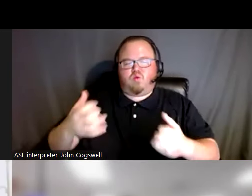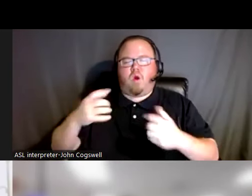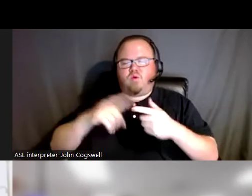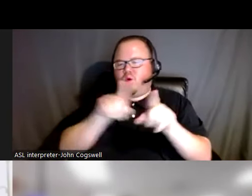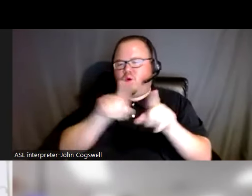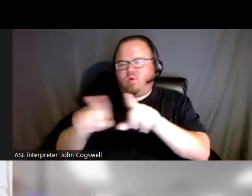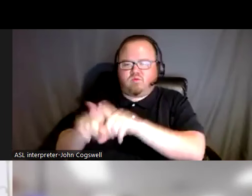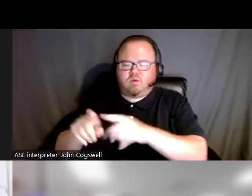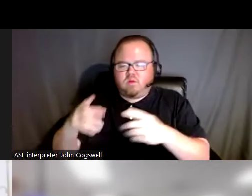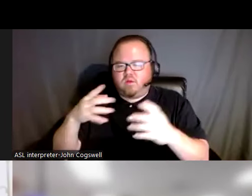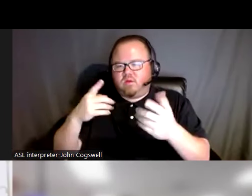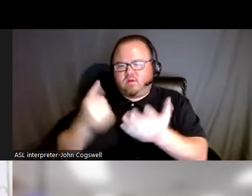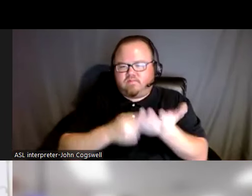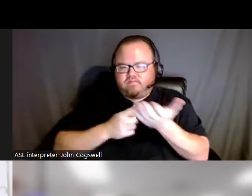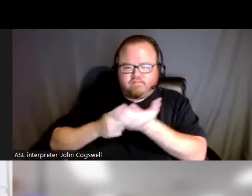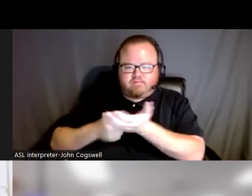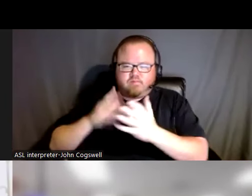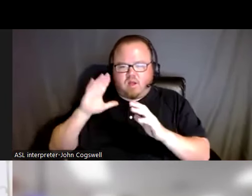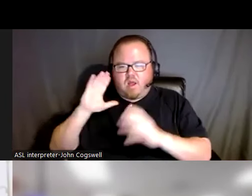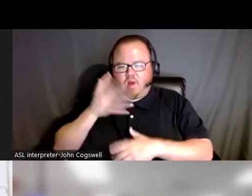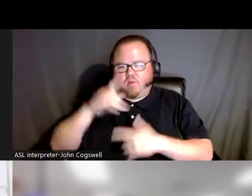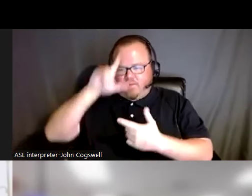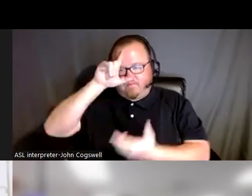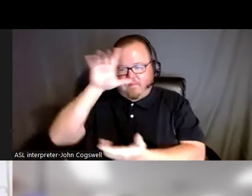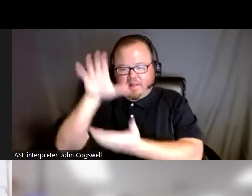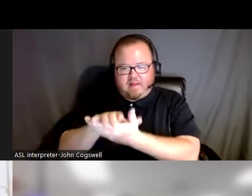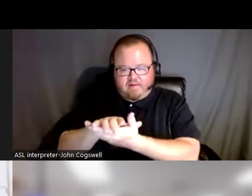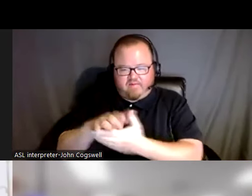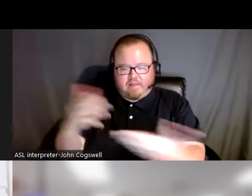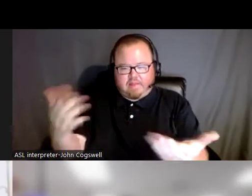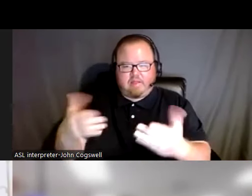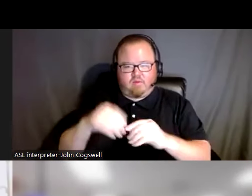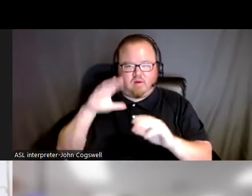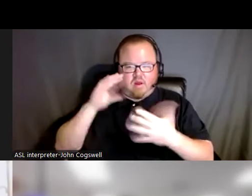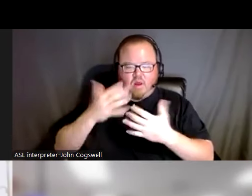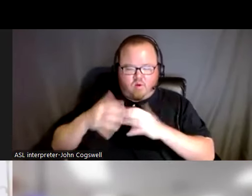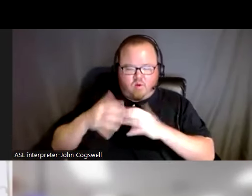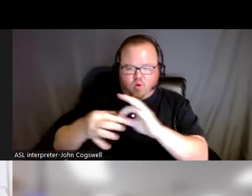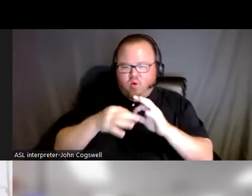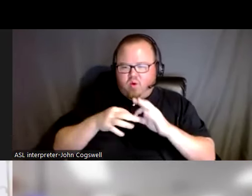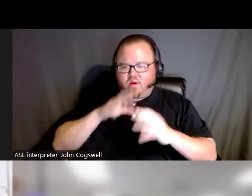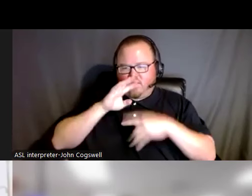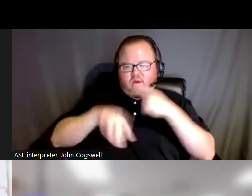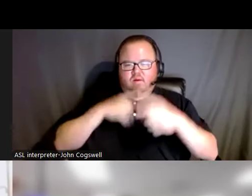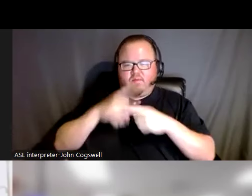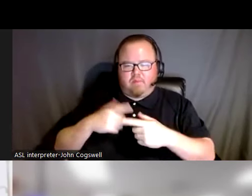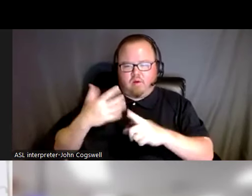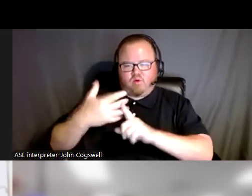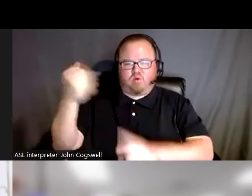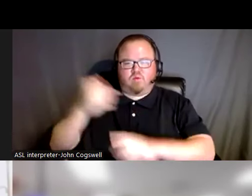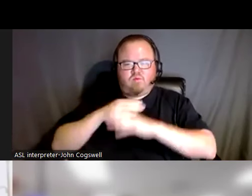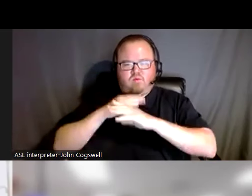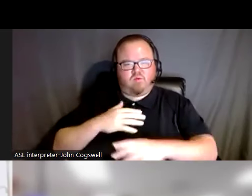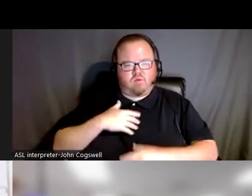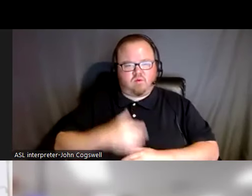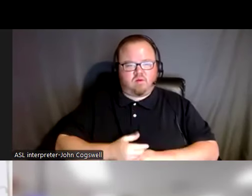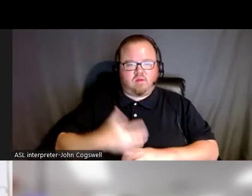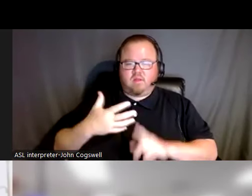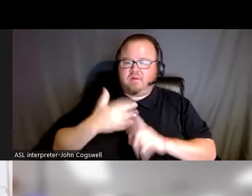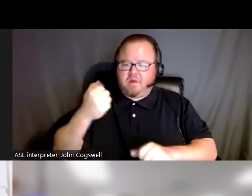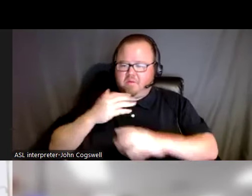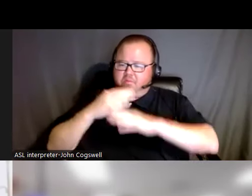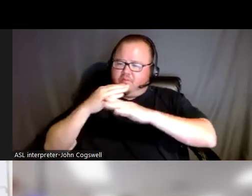also talk about reviewing our beliefs that we have in our coalition about suicide prevention. So we believe that suicide is often